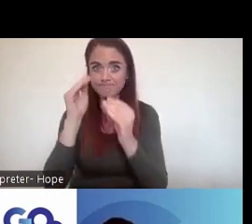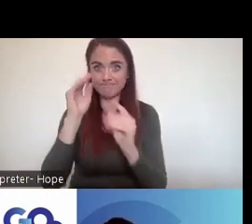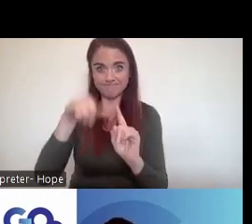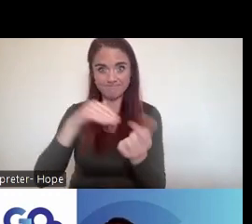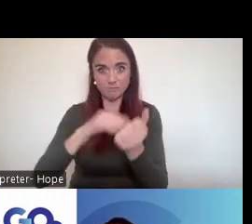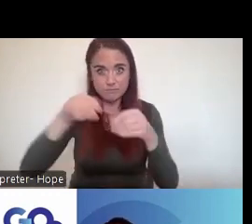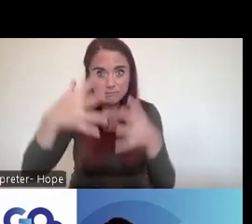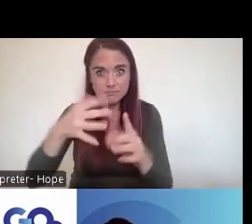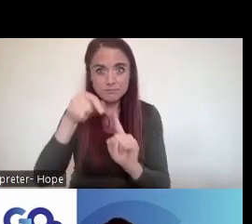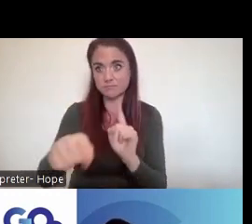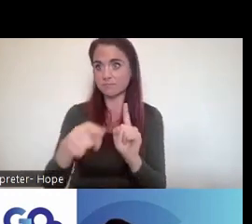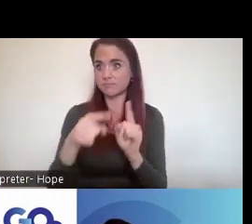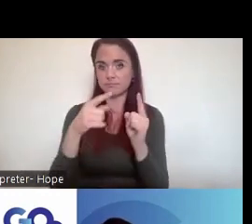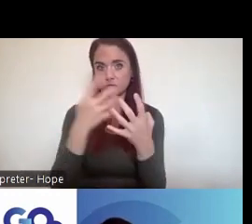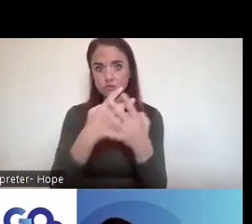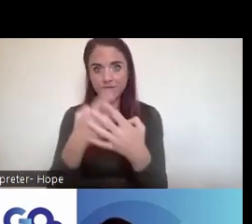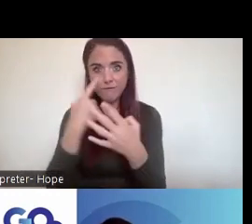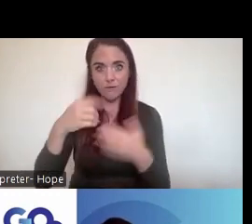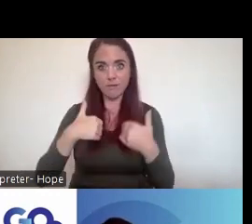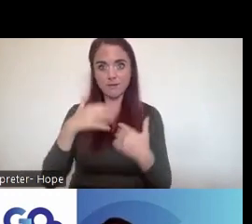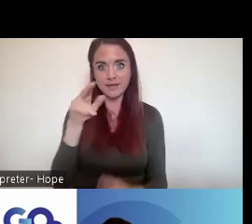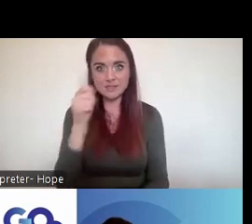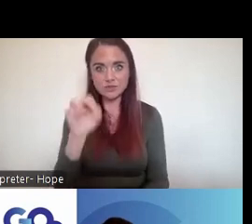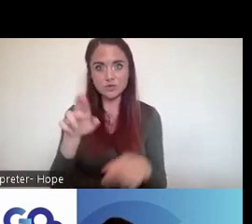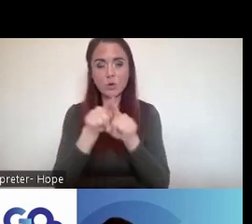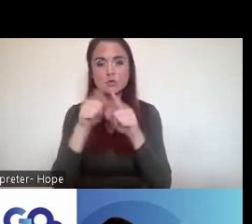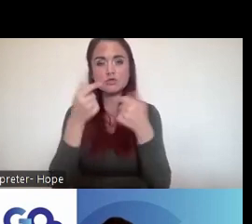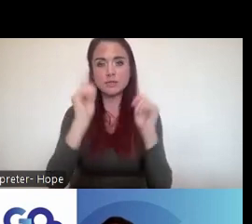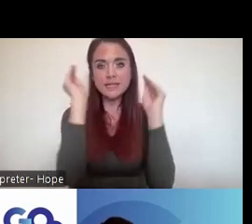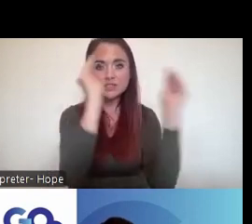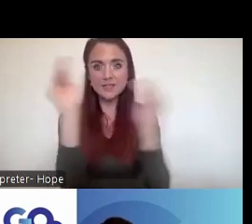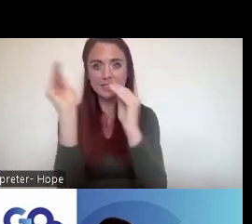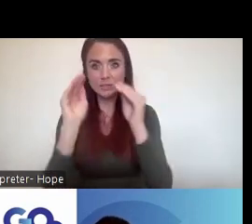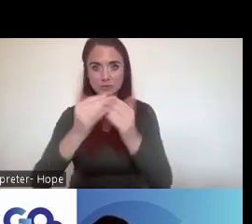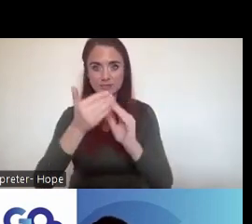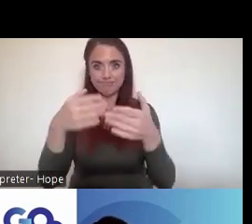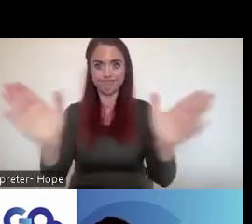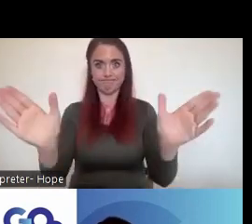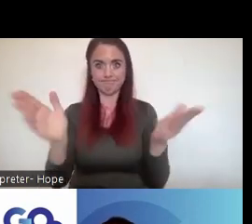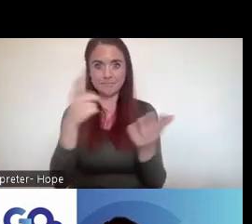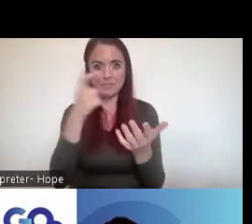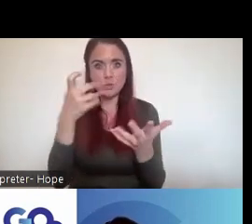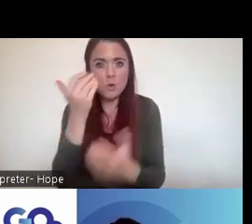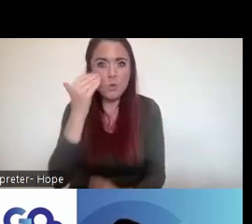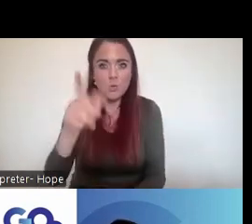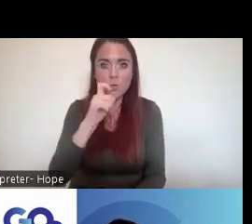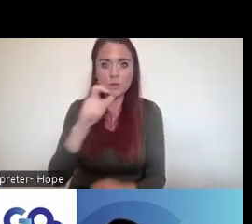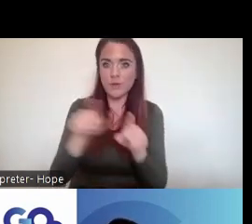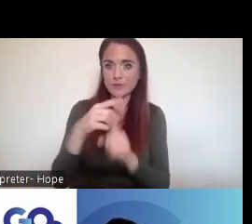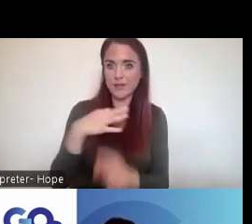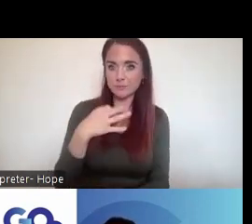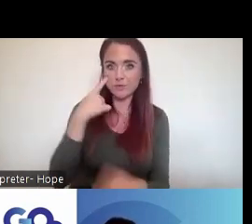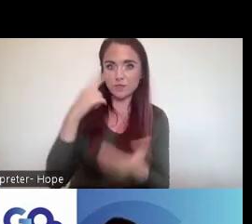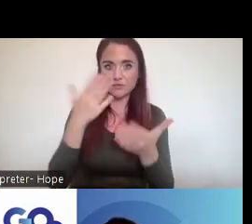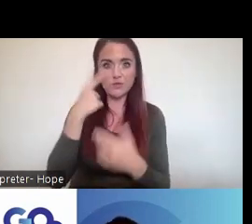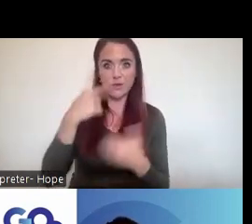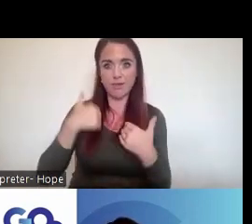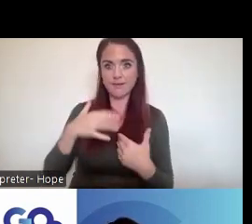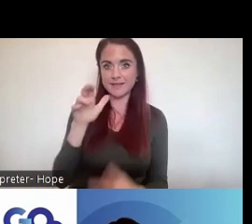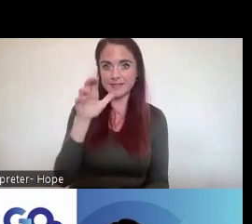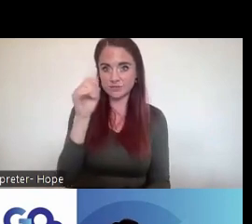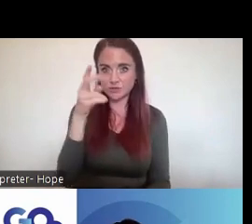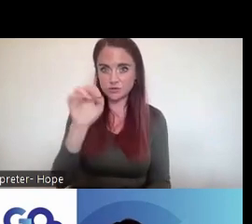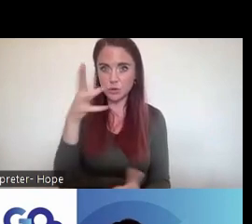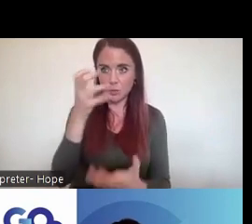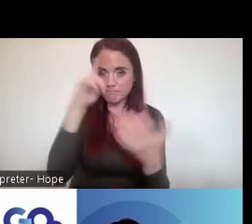cancer screening, also educating the community so that they also know who is eligible for services for lung cancer.